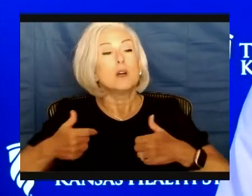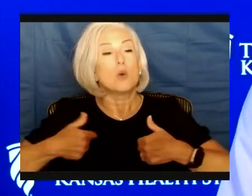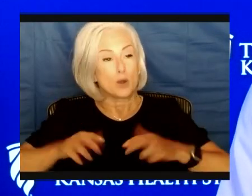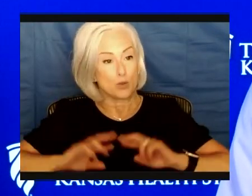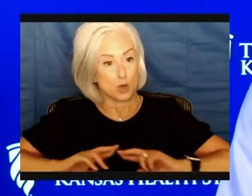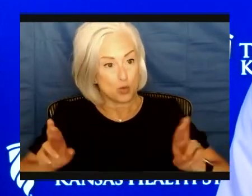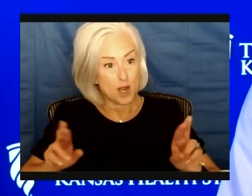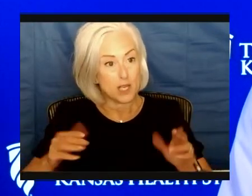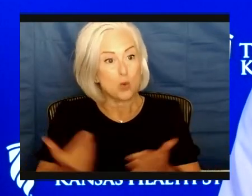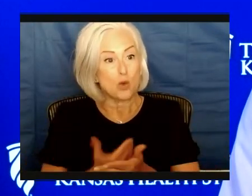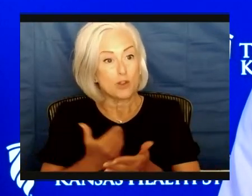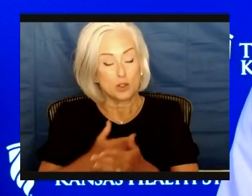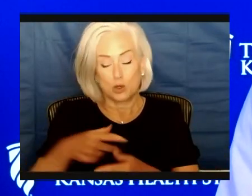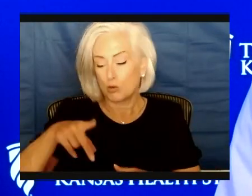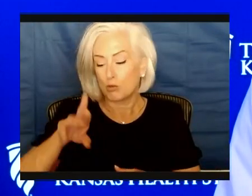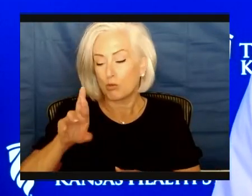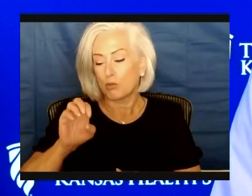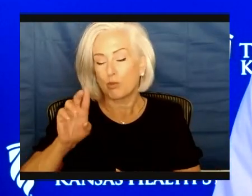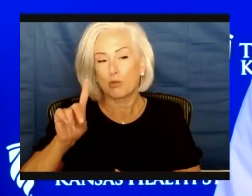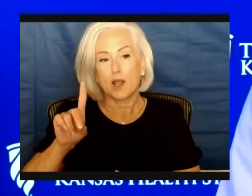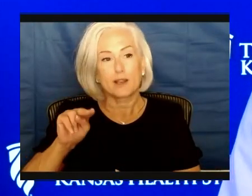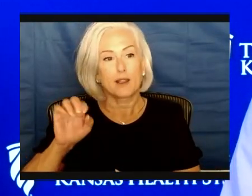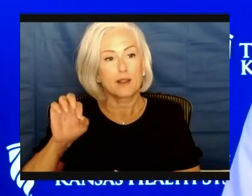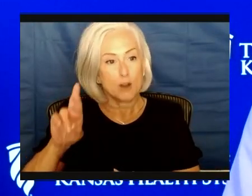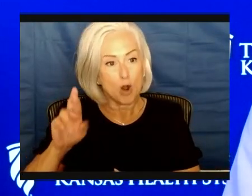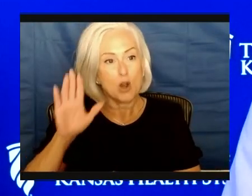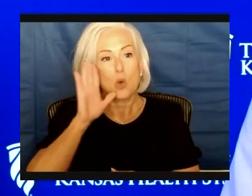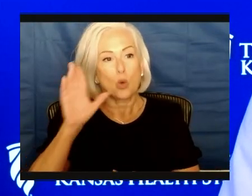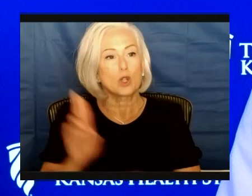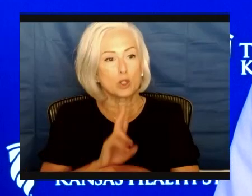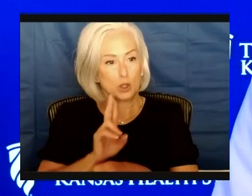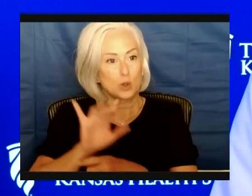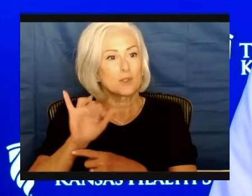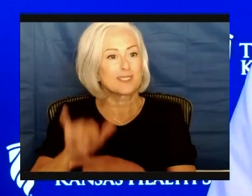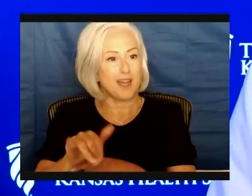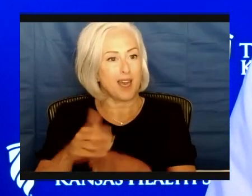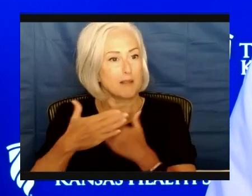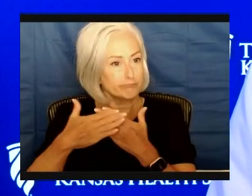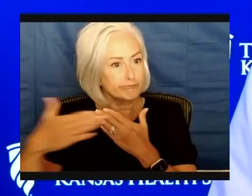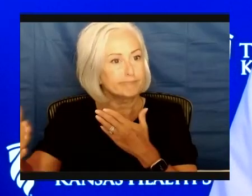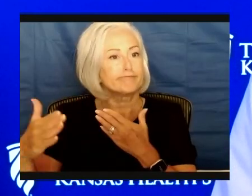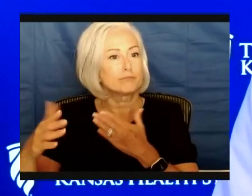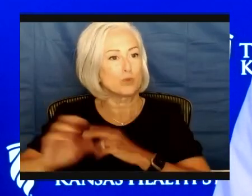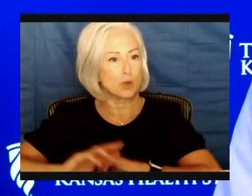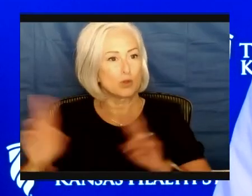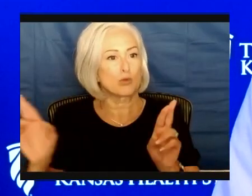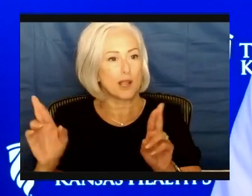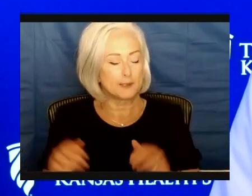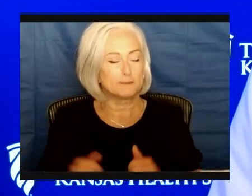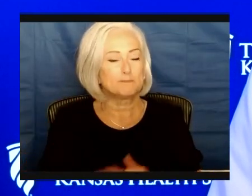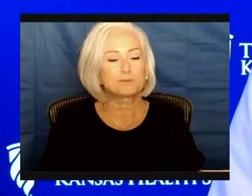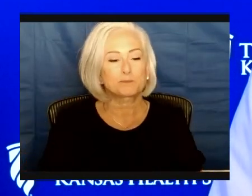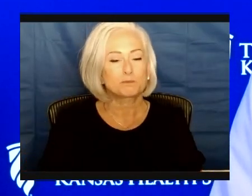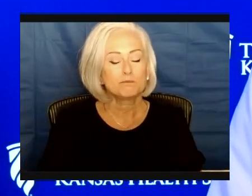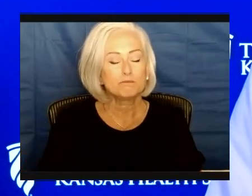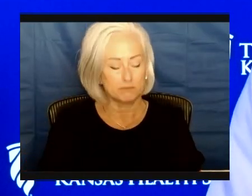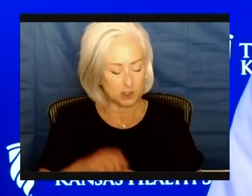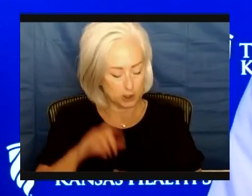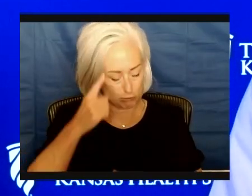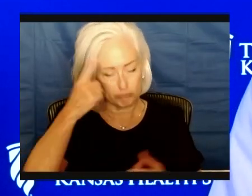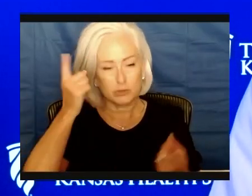hospital almost exclusively. So yes, absolutely good. Absolutely is